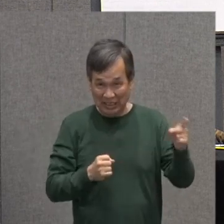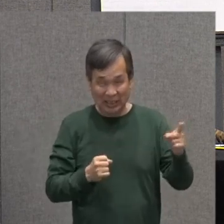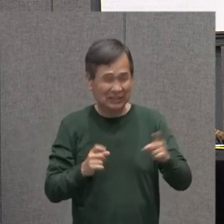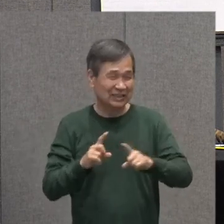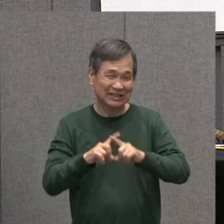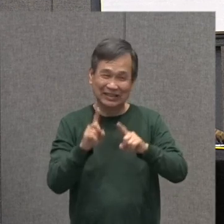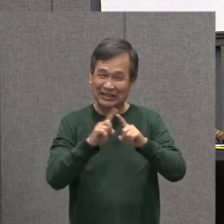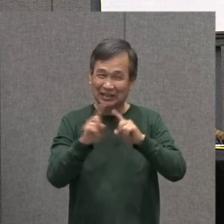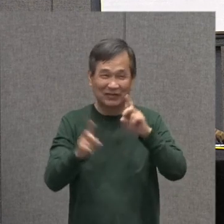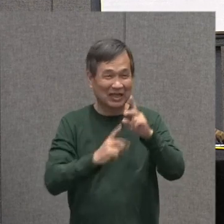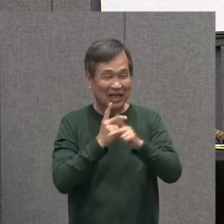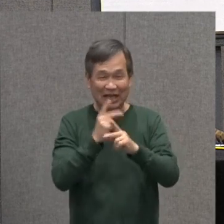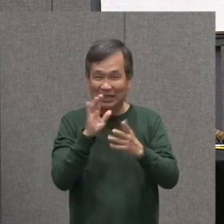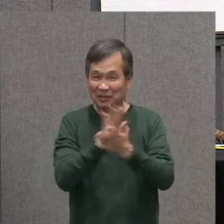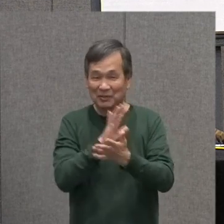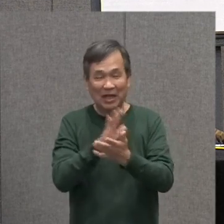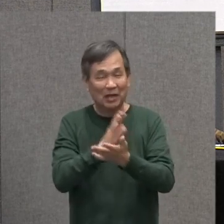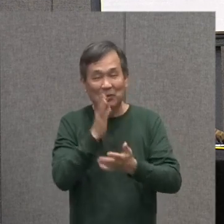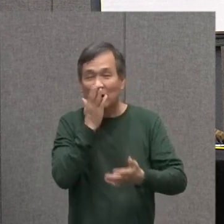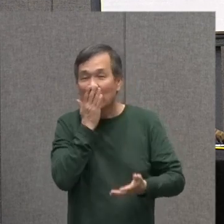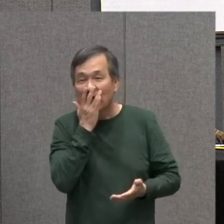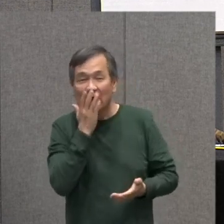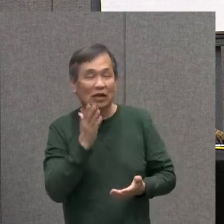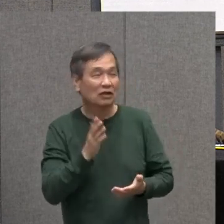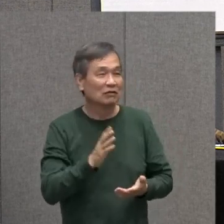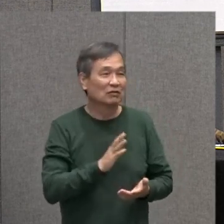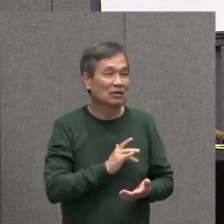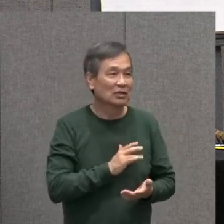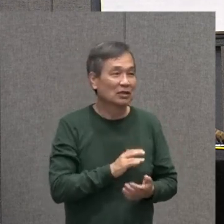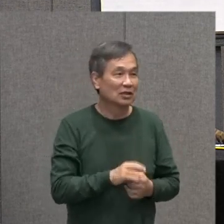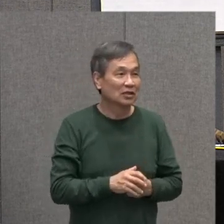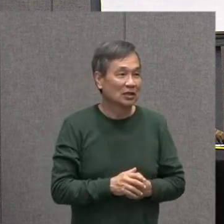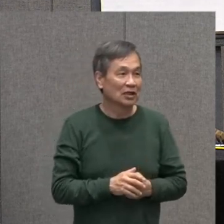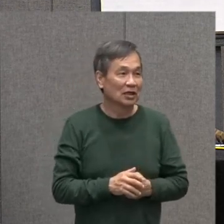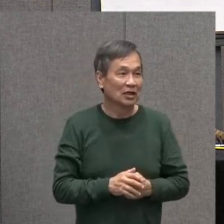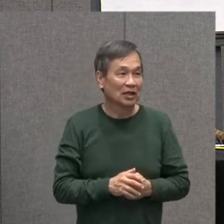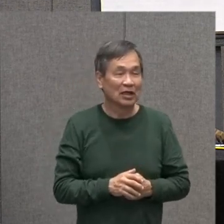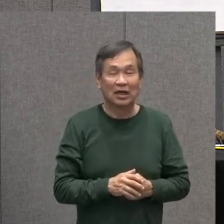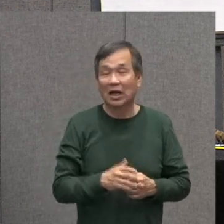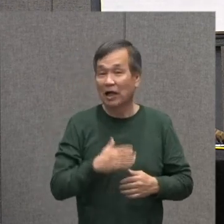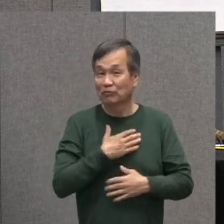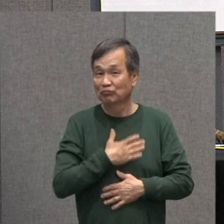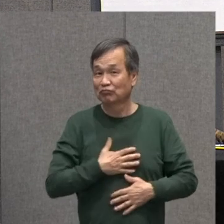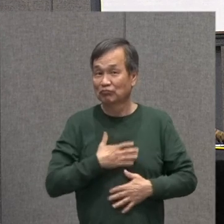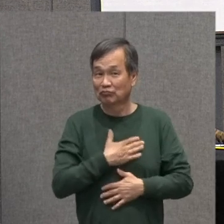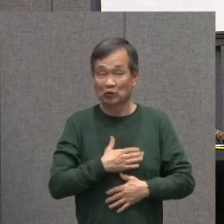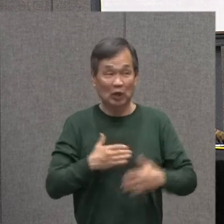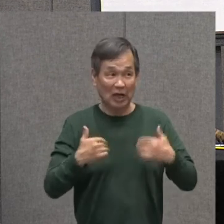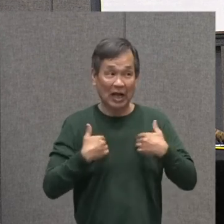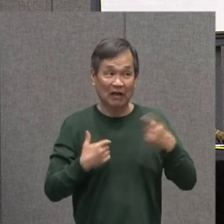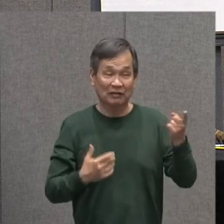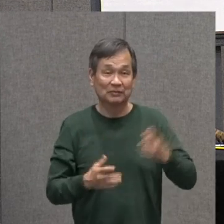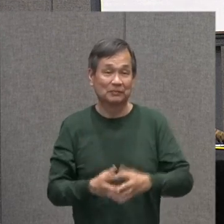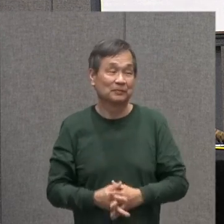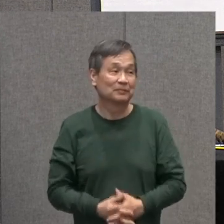different kinds of papers and colors. Sometimes it's nice decoration just to have around the house anyways. Very cool. Because sometimes when